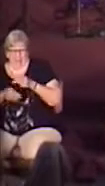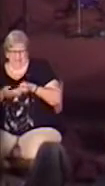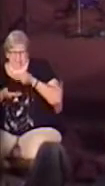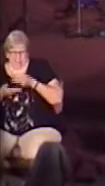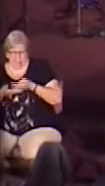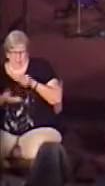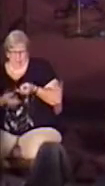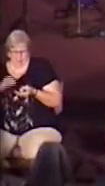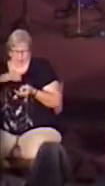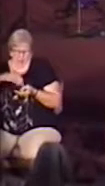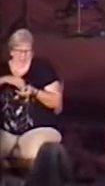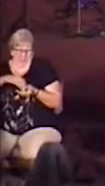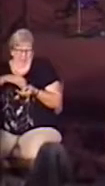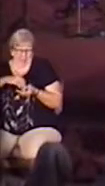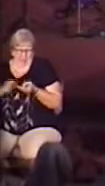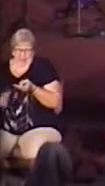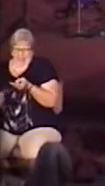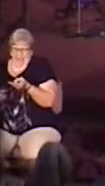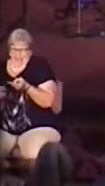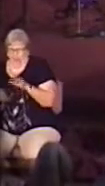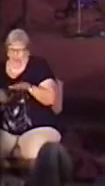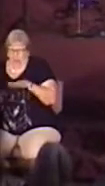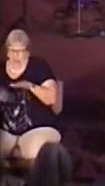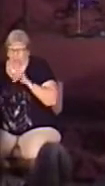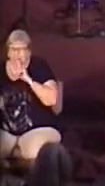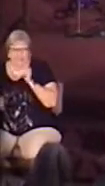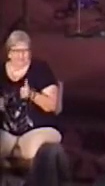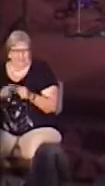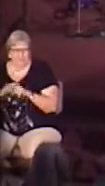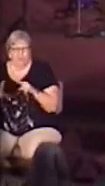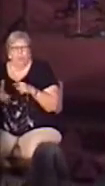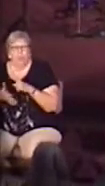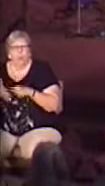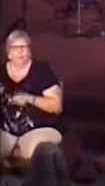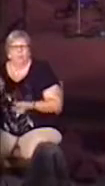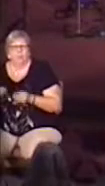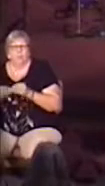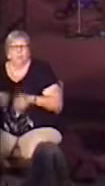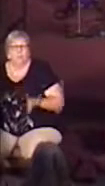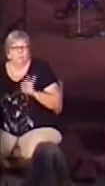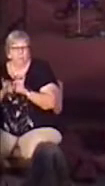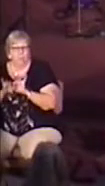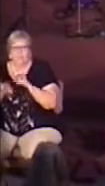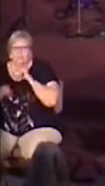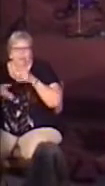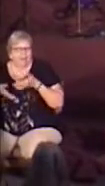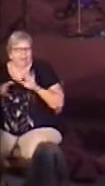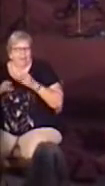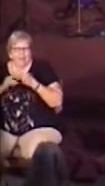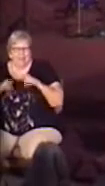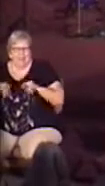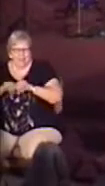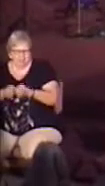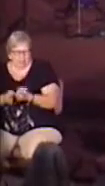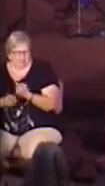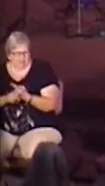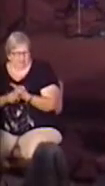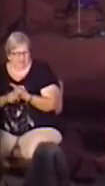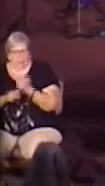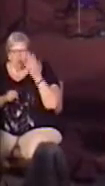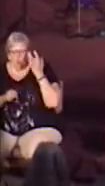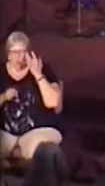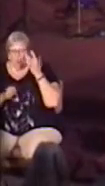And so you'd be trying to go as fast as you could, but what was more important? Keeping the egg intact, right? I mean, what's the point of